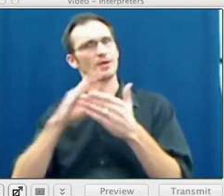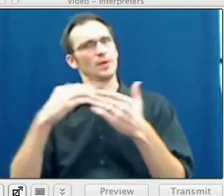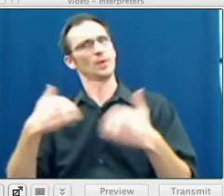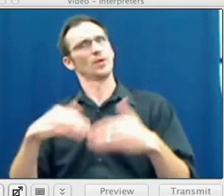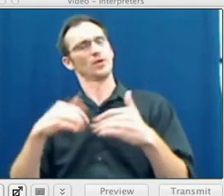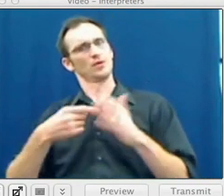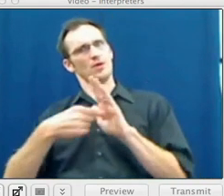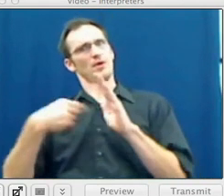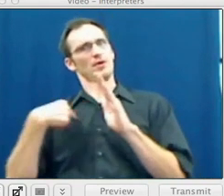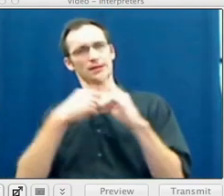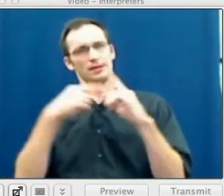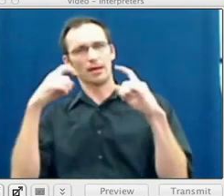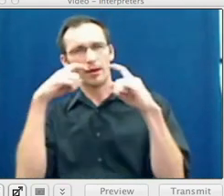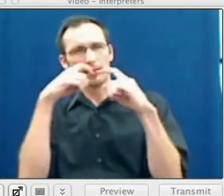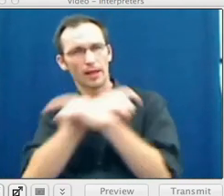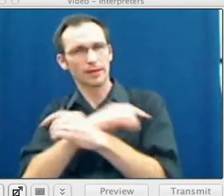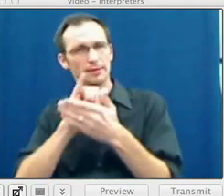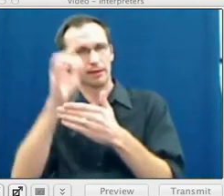new conversation to have.